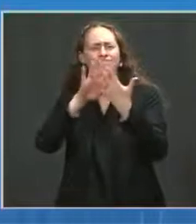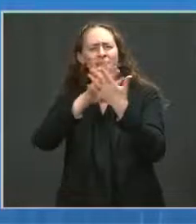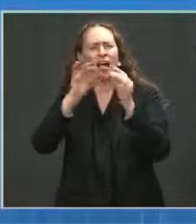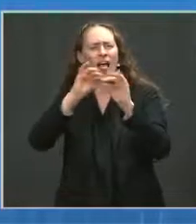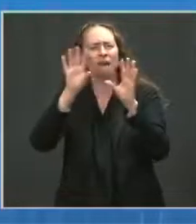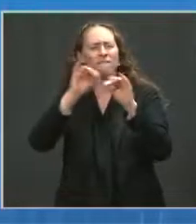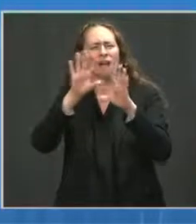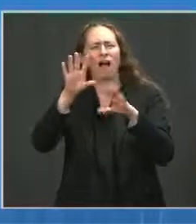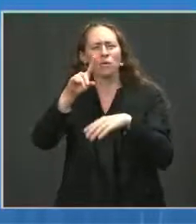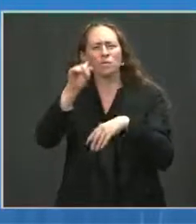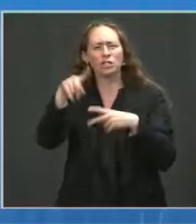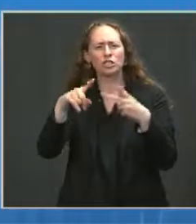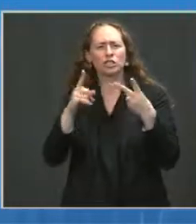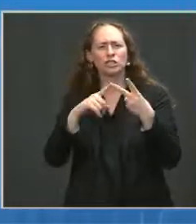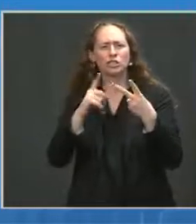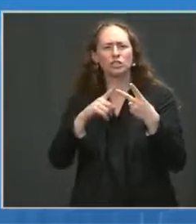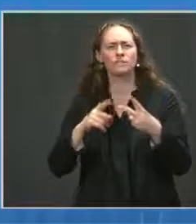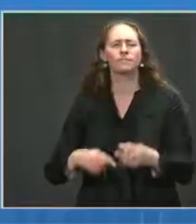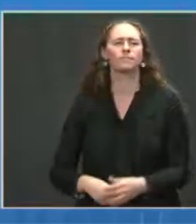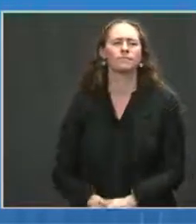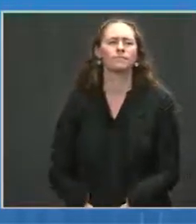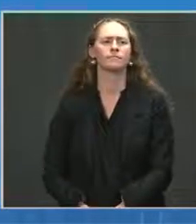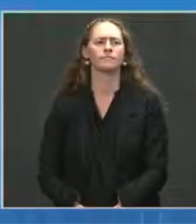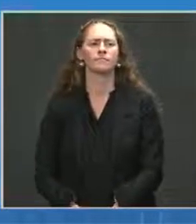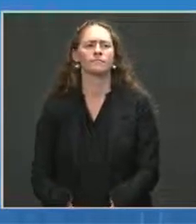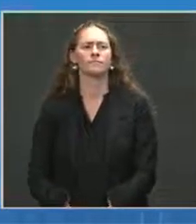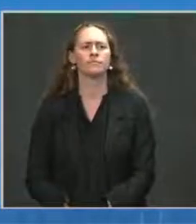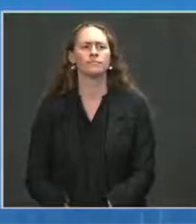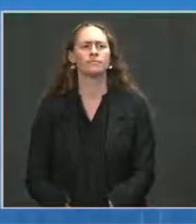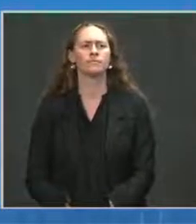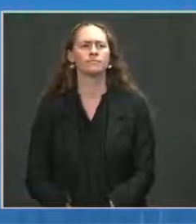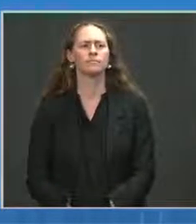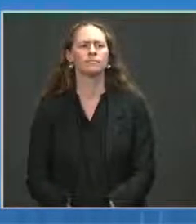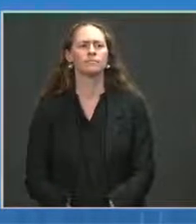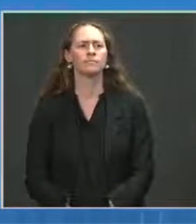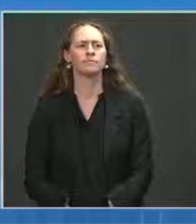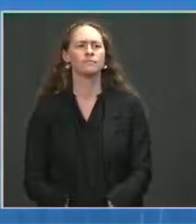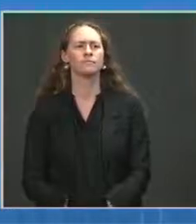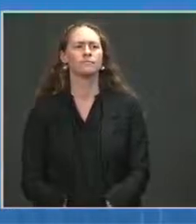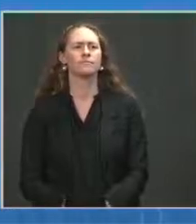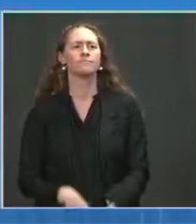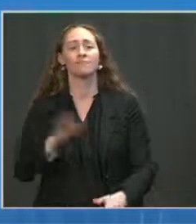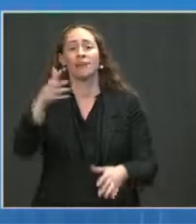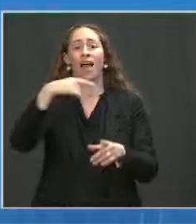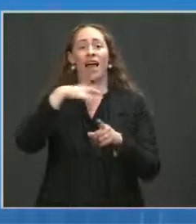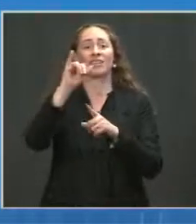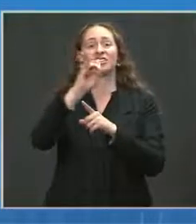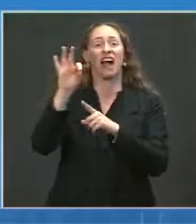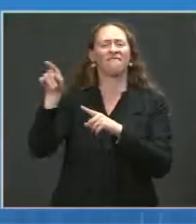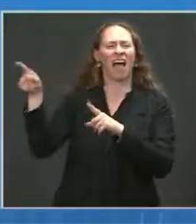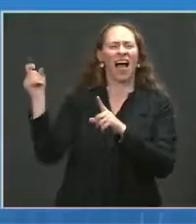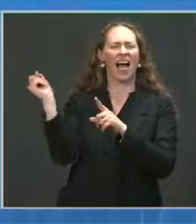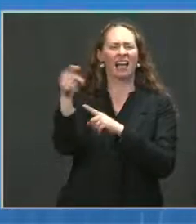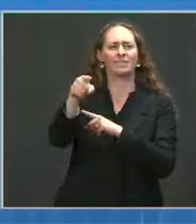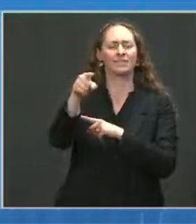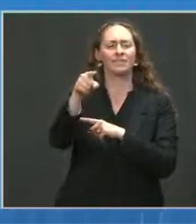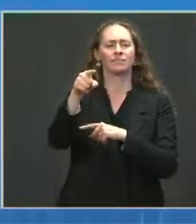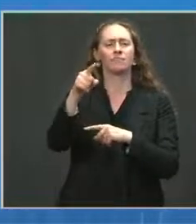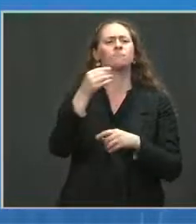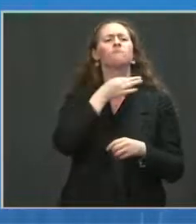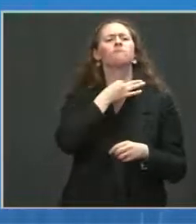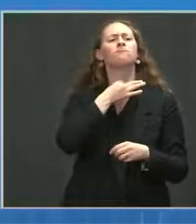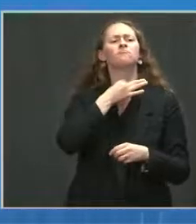one. Jeff? This is Jeff Zients. Jeff Mason was asking, are we downplaying in some way the number of